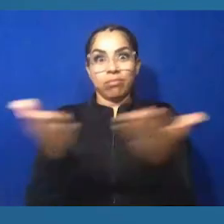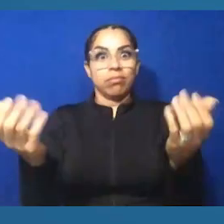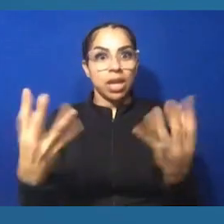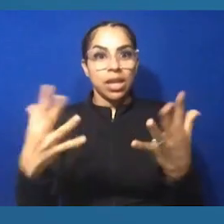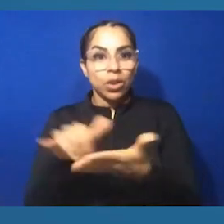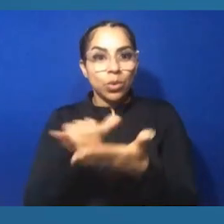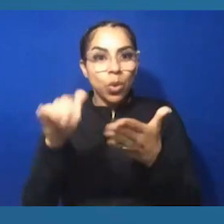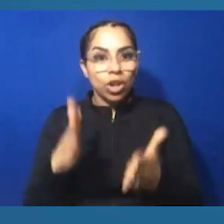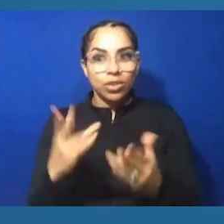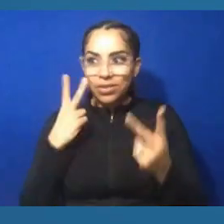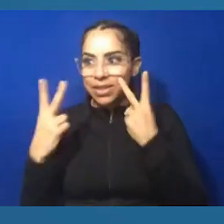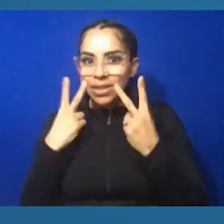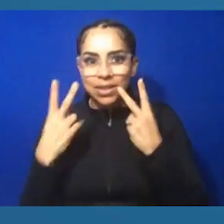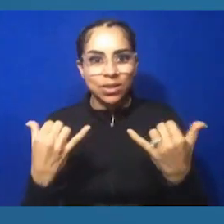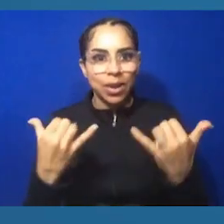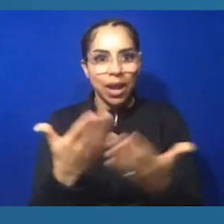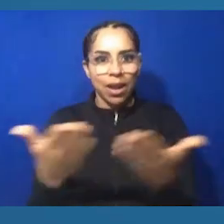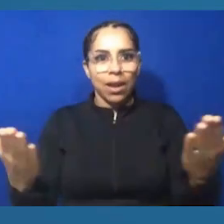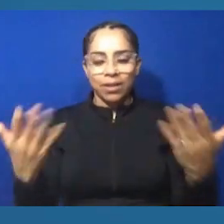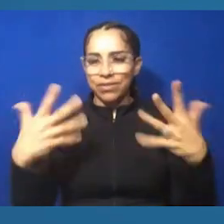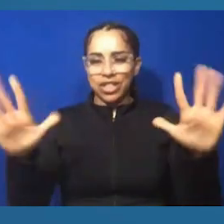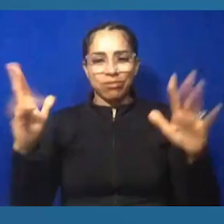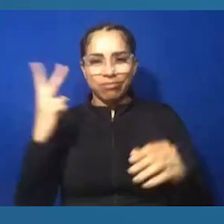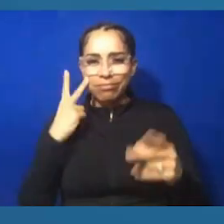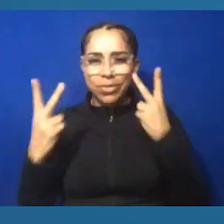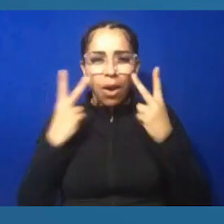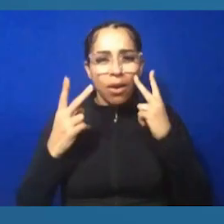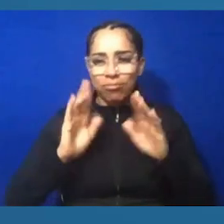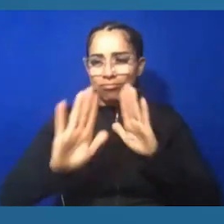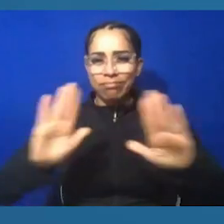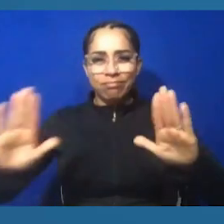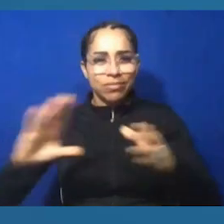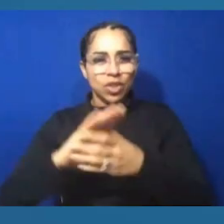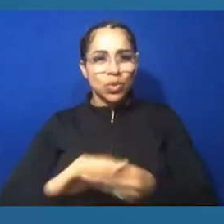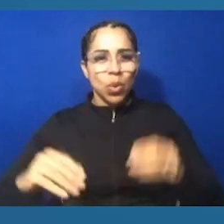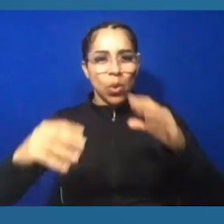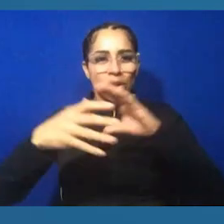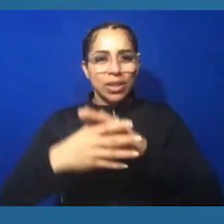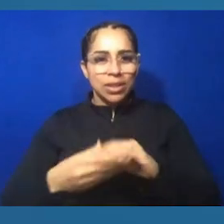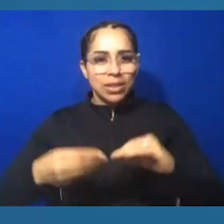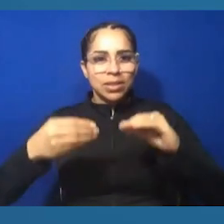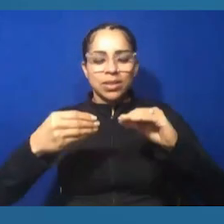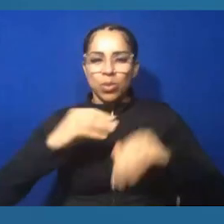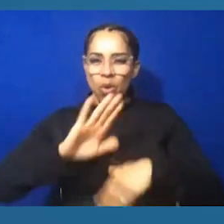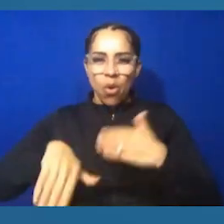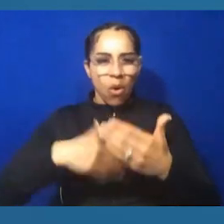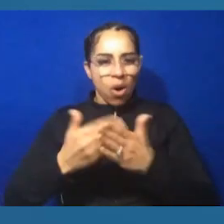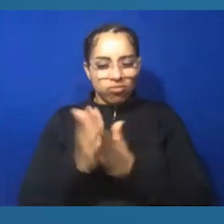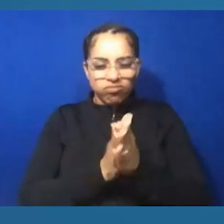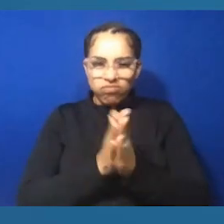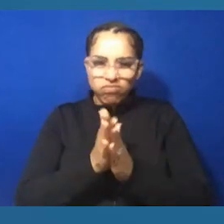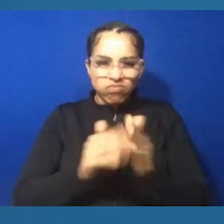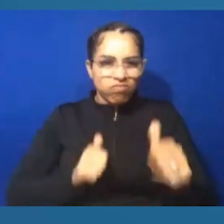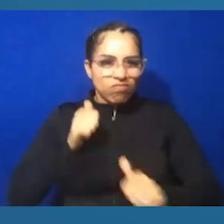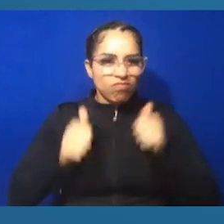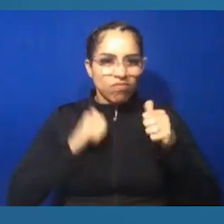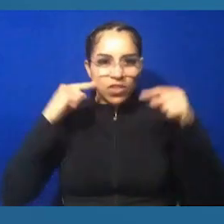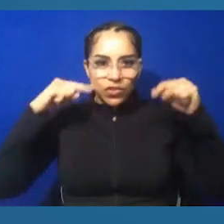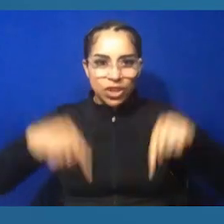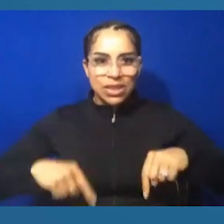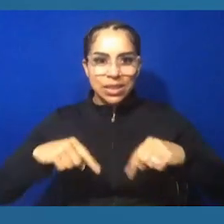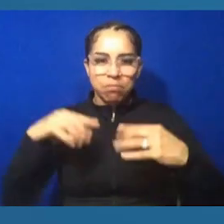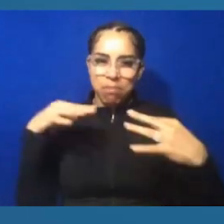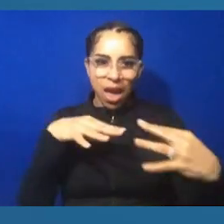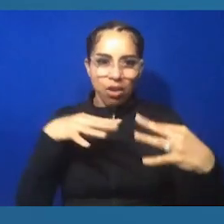and as you've heard the voices, as we all have dug our heels in on this battle that was so important. And you mentioned,